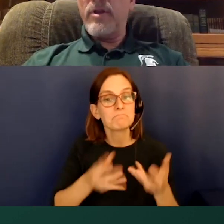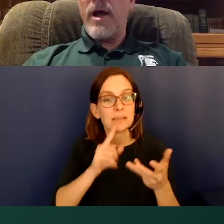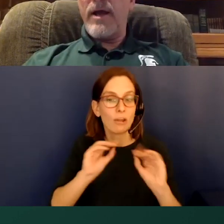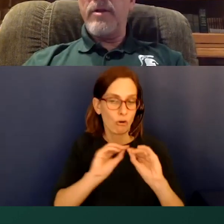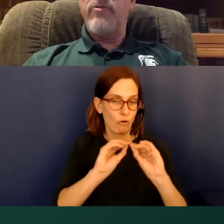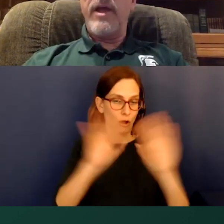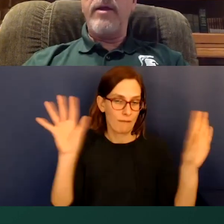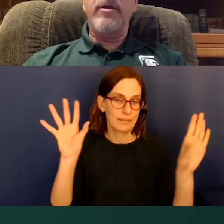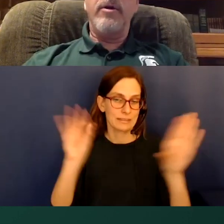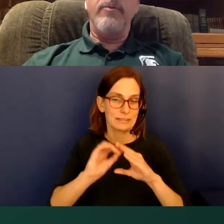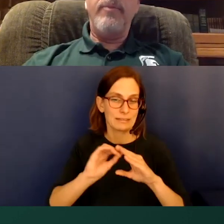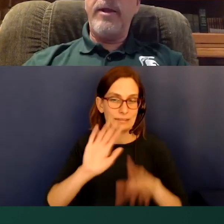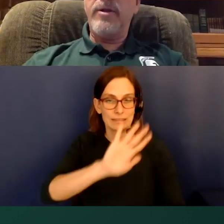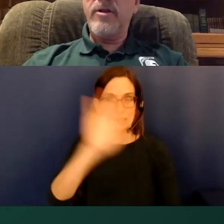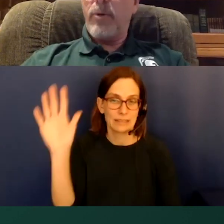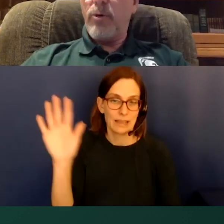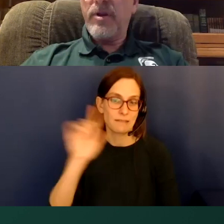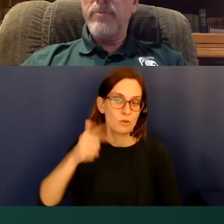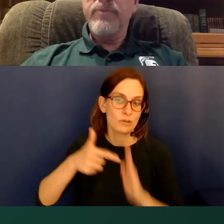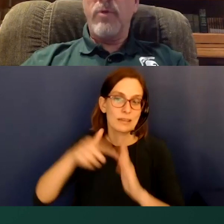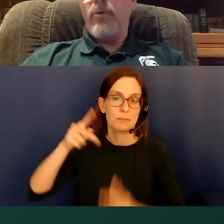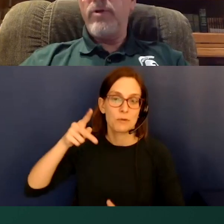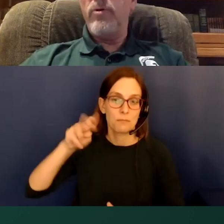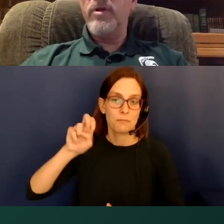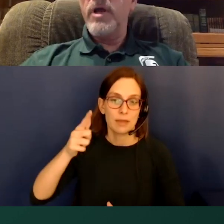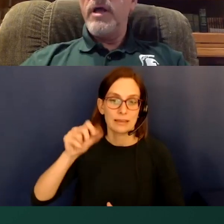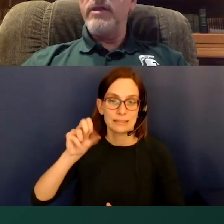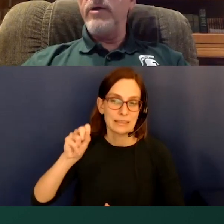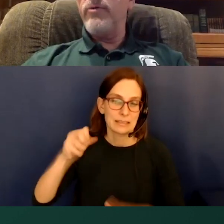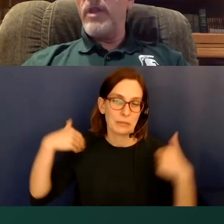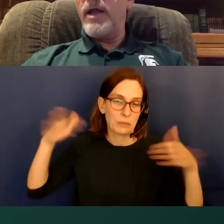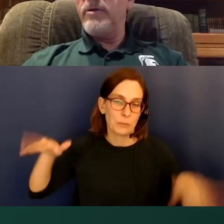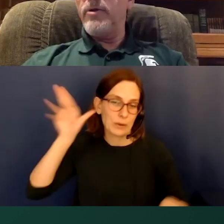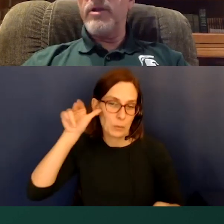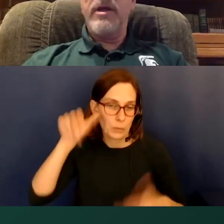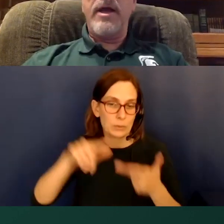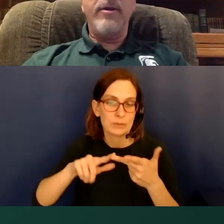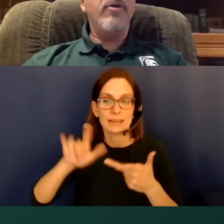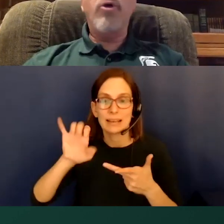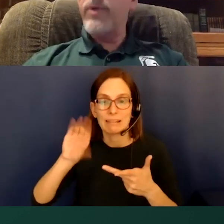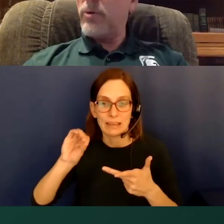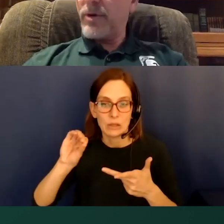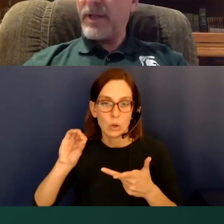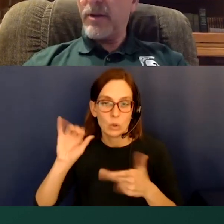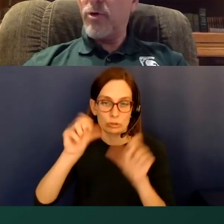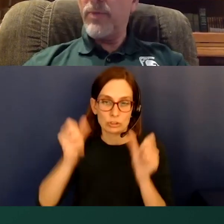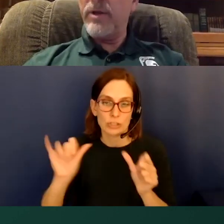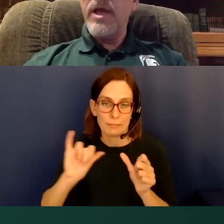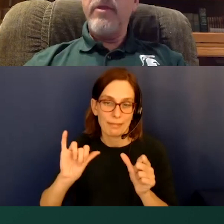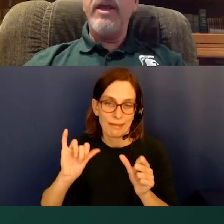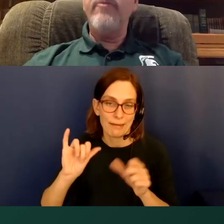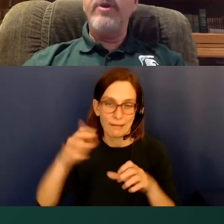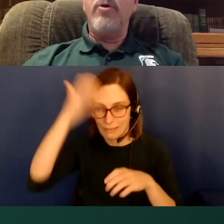in the sky, such as Pegasus, the horse, or the winged horse. Leo, the lion, looks like a lion. Scorpio looks like a